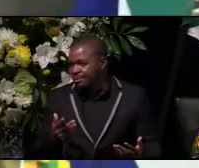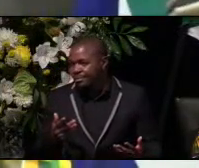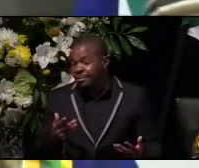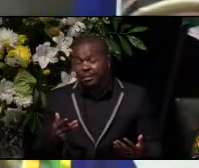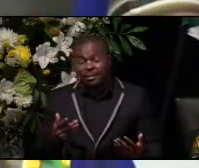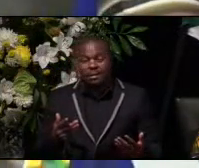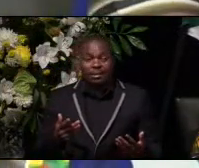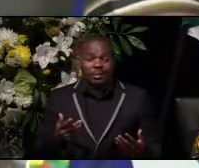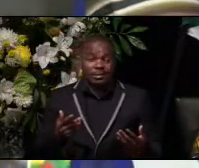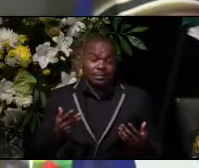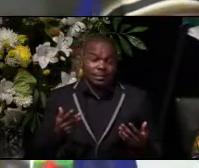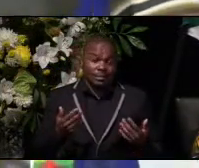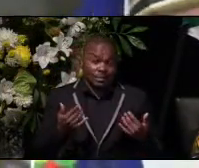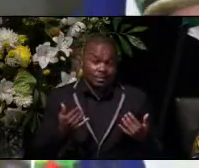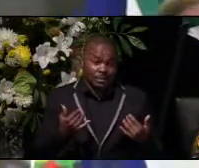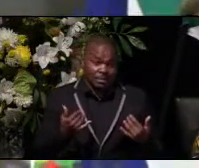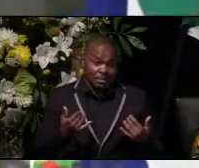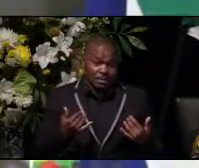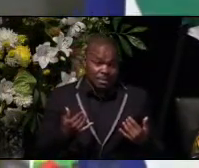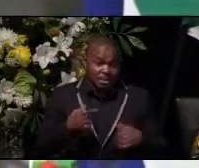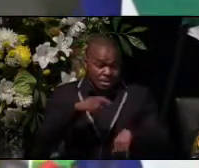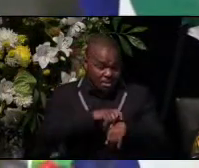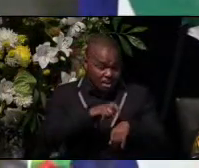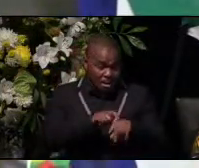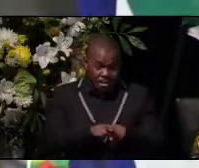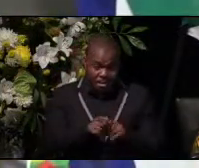it is time like these